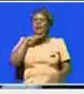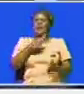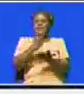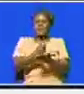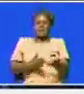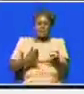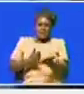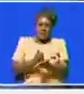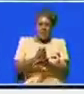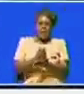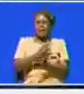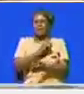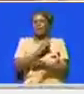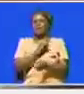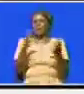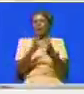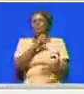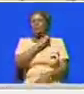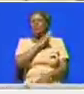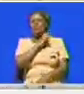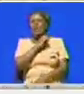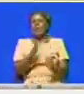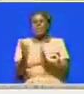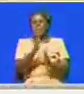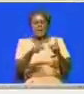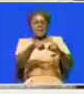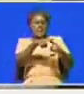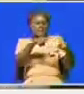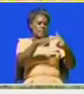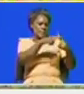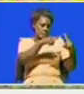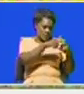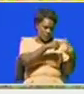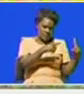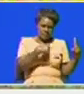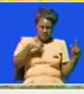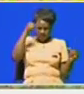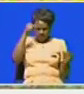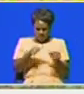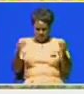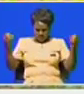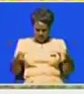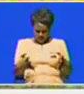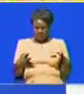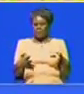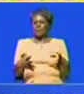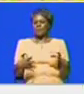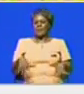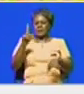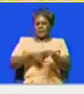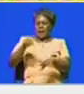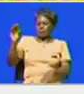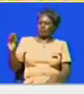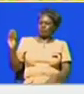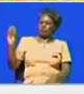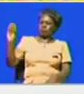rights groups raising the alarm about alleged extrajudicial killings. I remember where they were taking an oath and